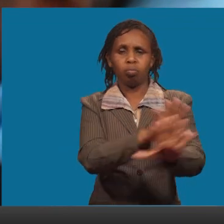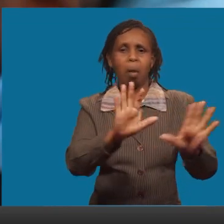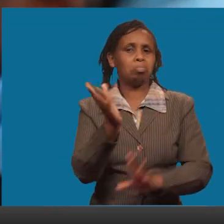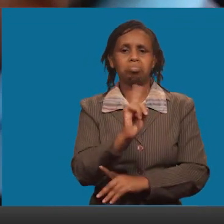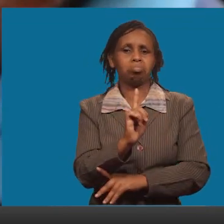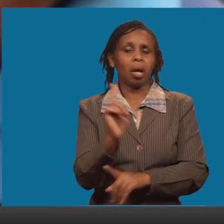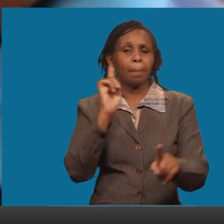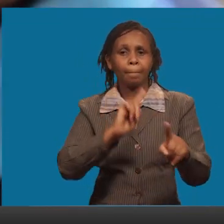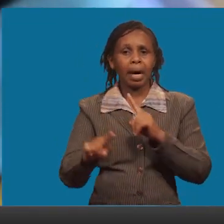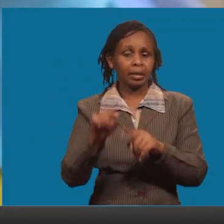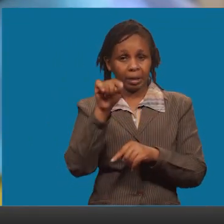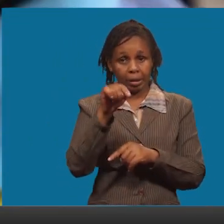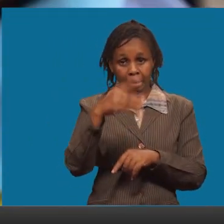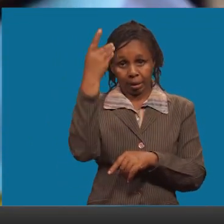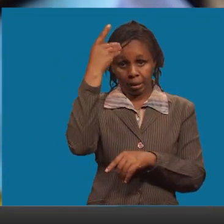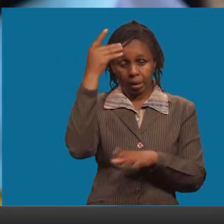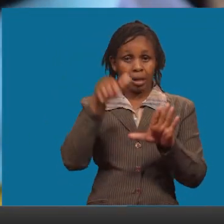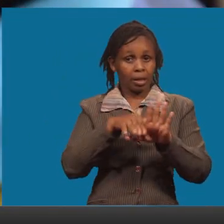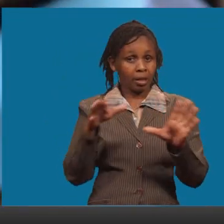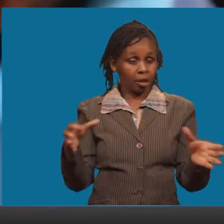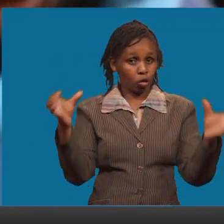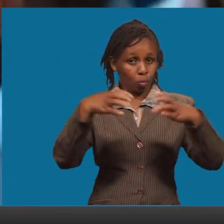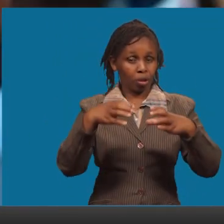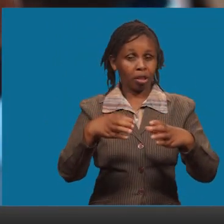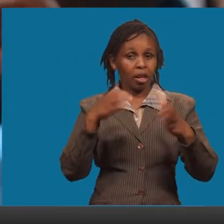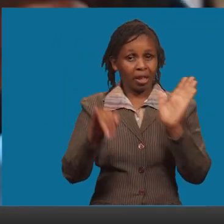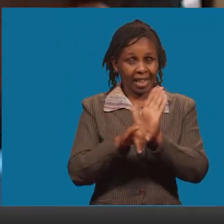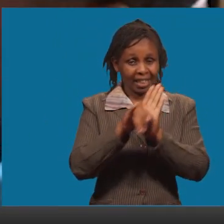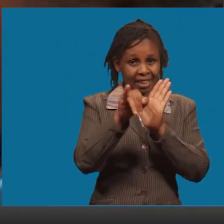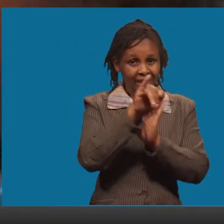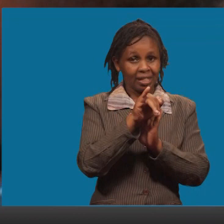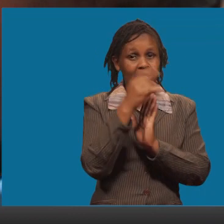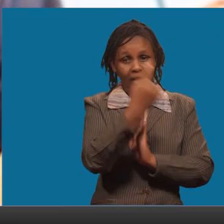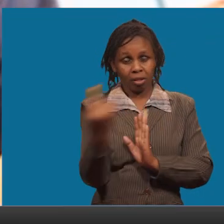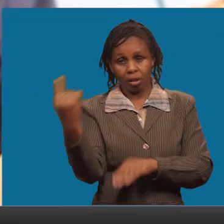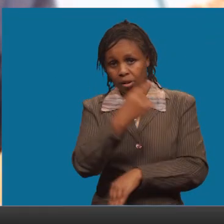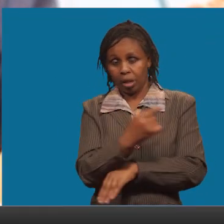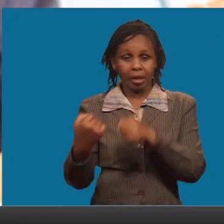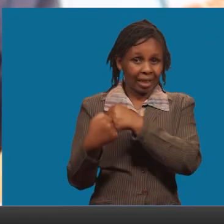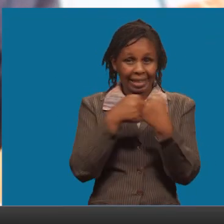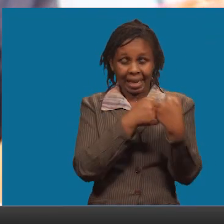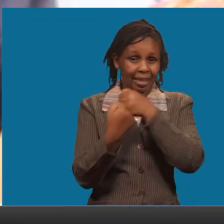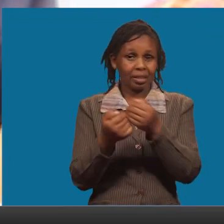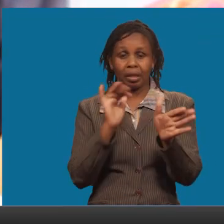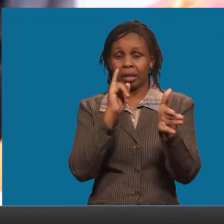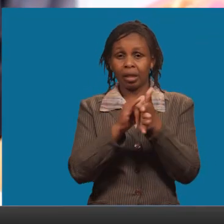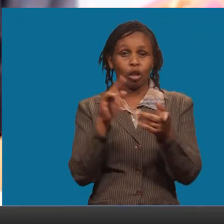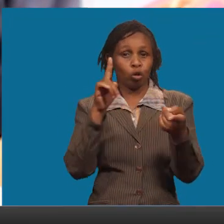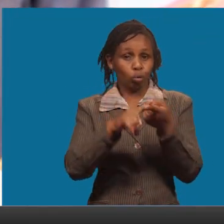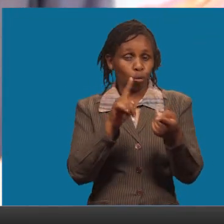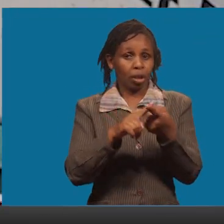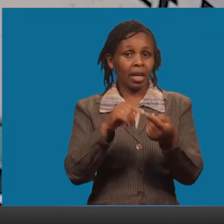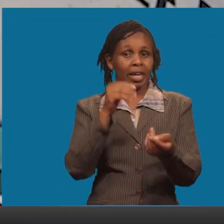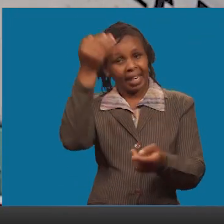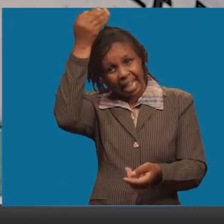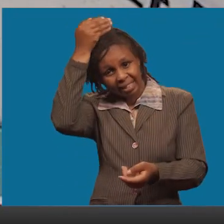ya magonjwa haya katika jamii yamekuwa yakiongezeka kila kuchao. Changamoto sasa ikiwa ni kwa hudumu wa afya kuweka mikakati